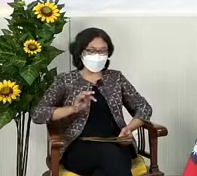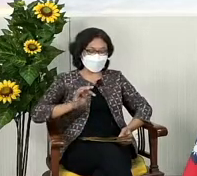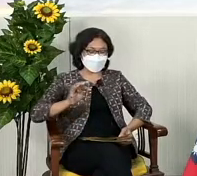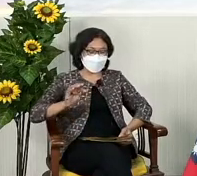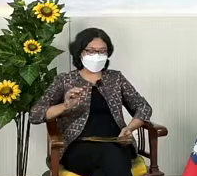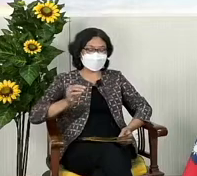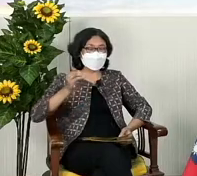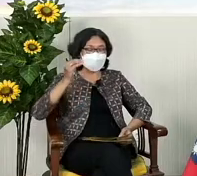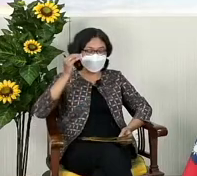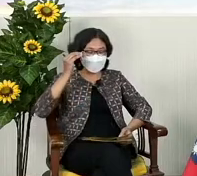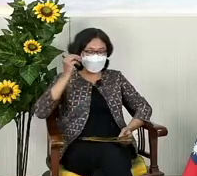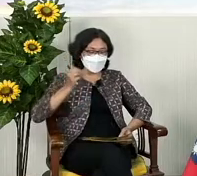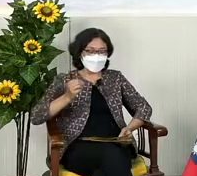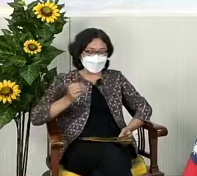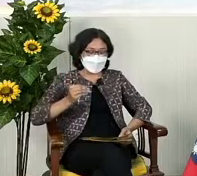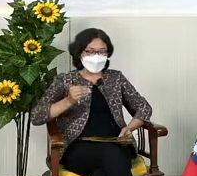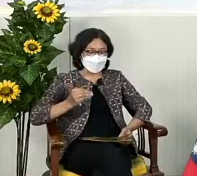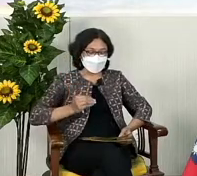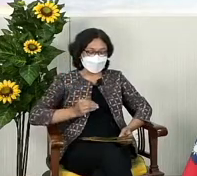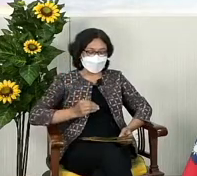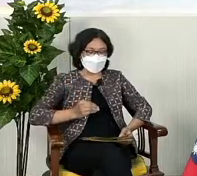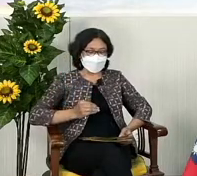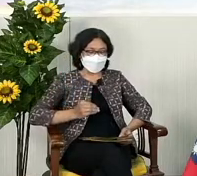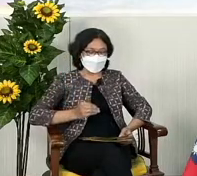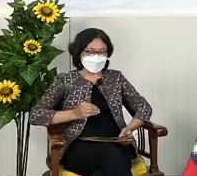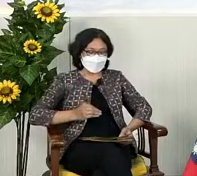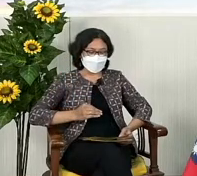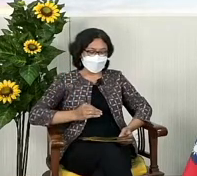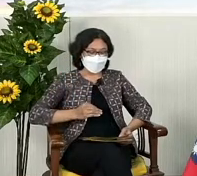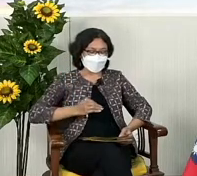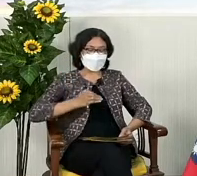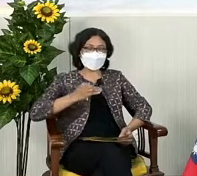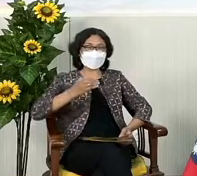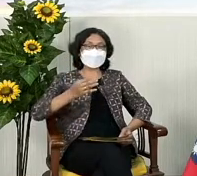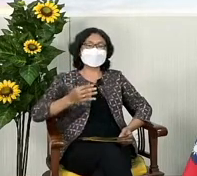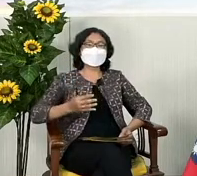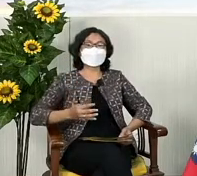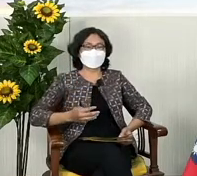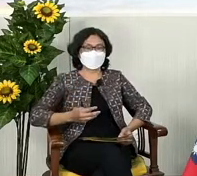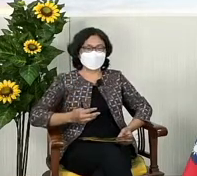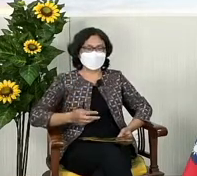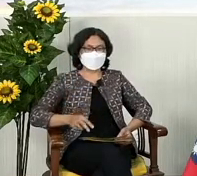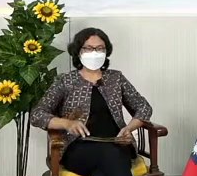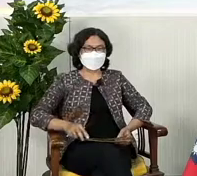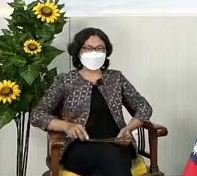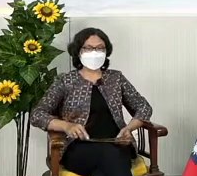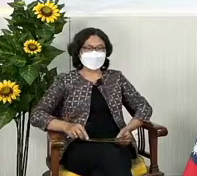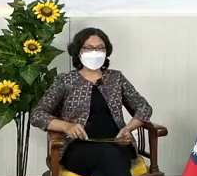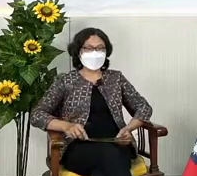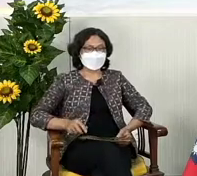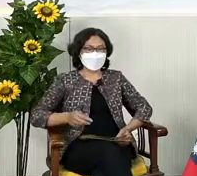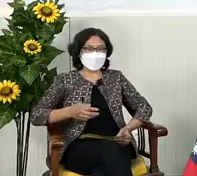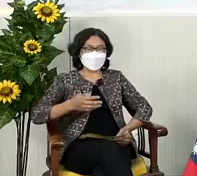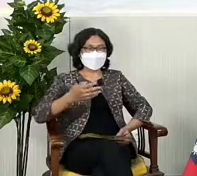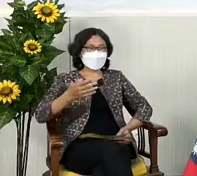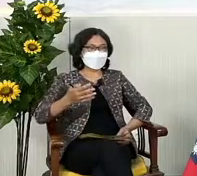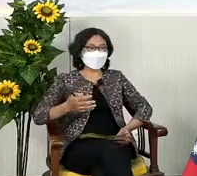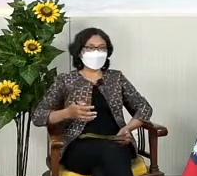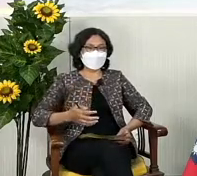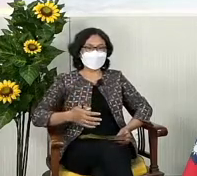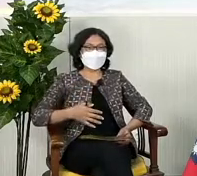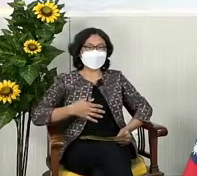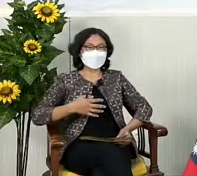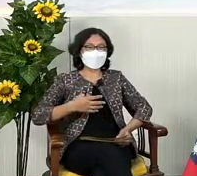to harmonize mind and feeling that rise during meditation. Because Pak